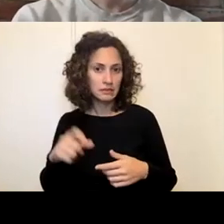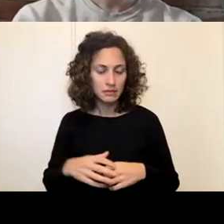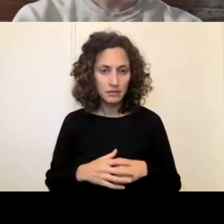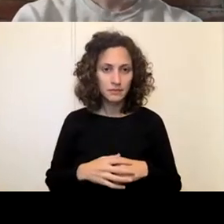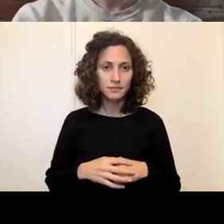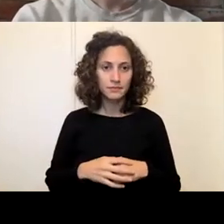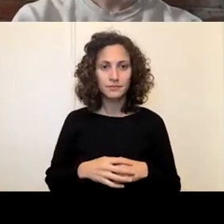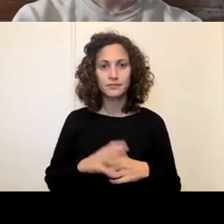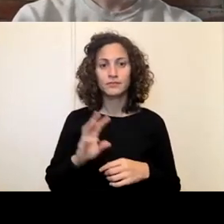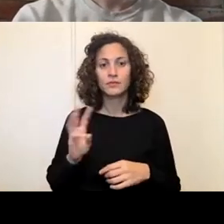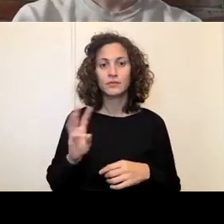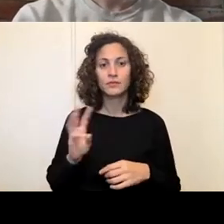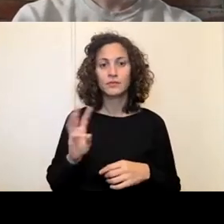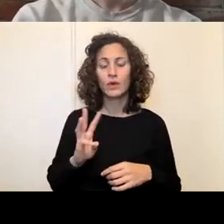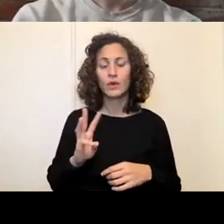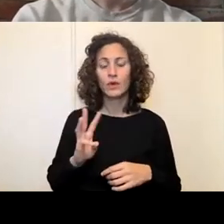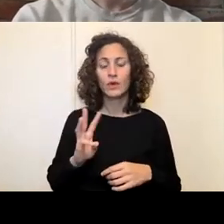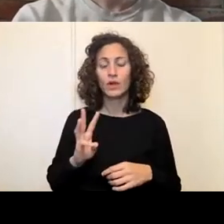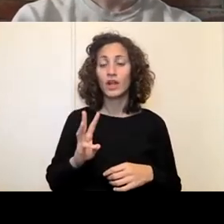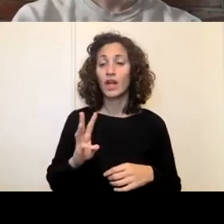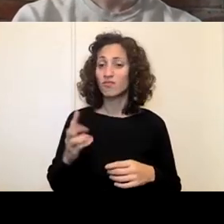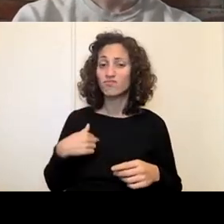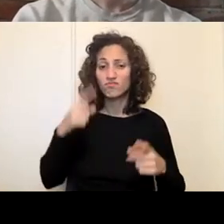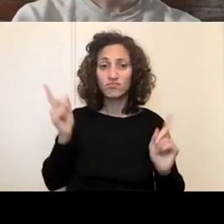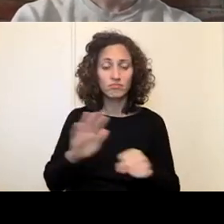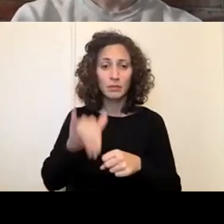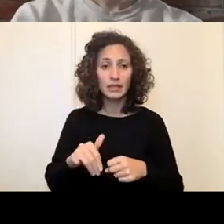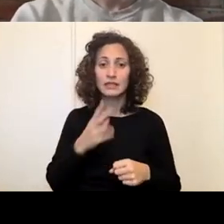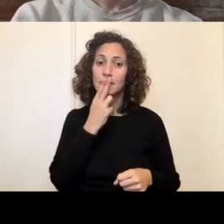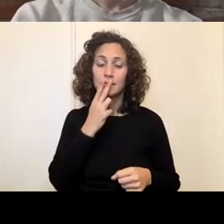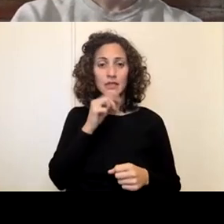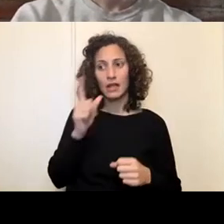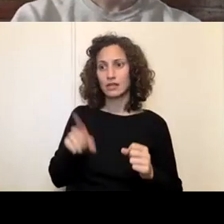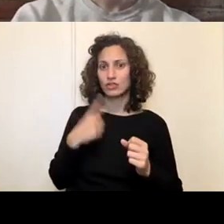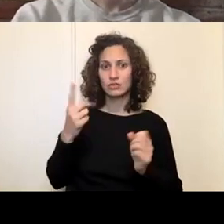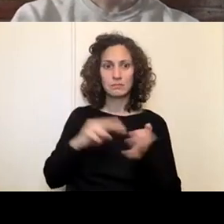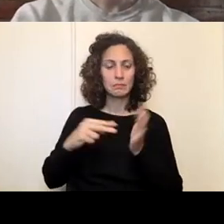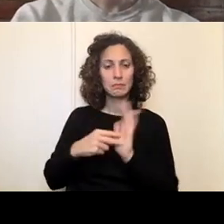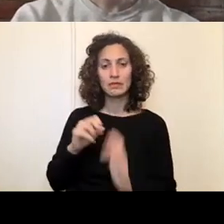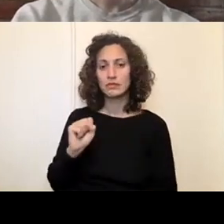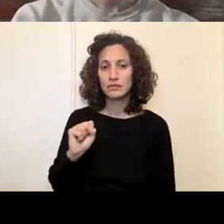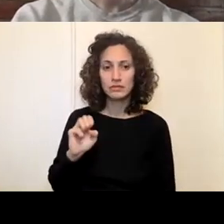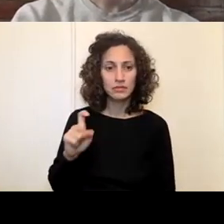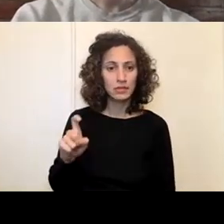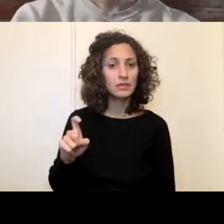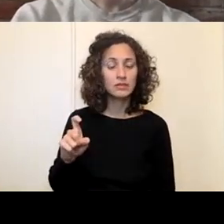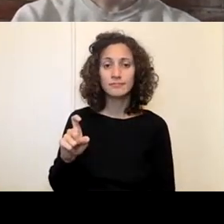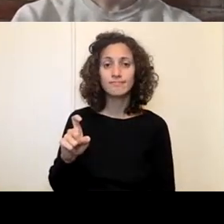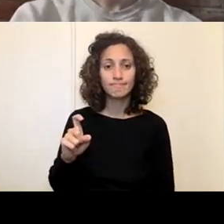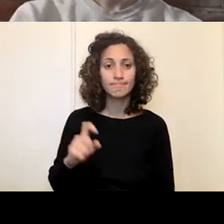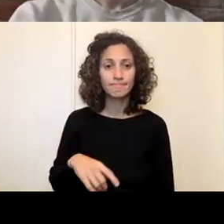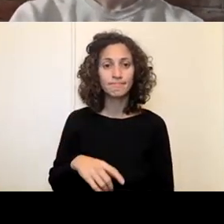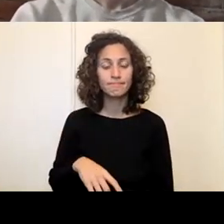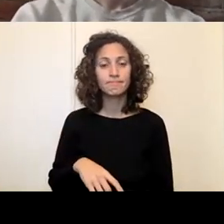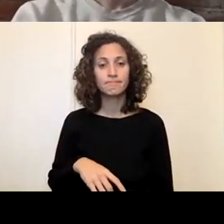I completely agree. Intimacy is not just sex, and so